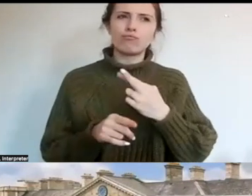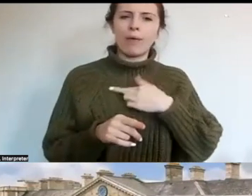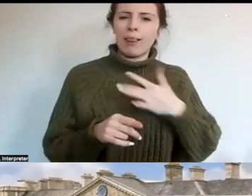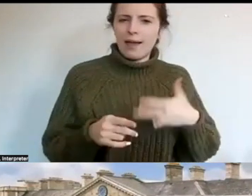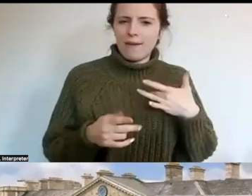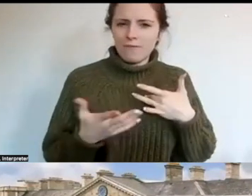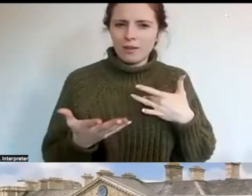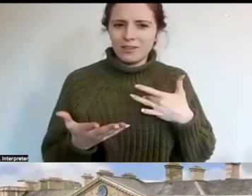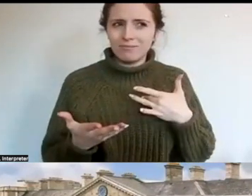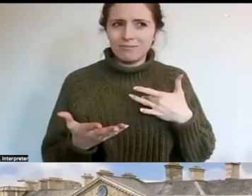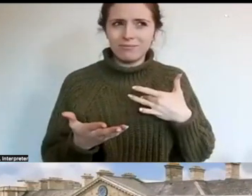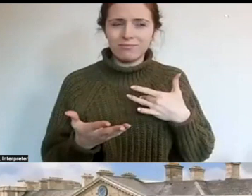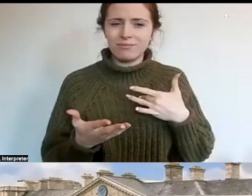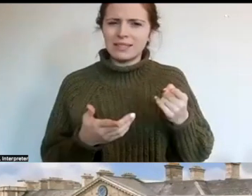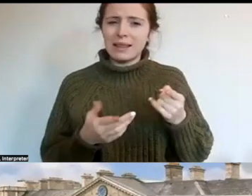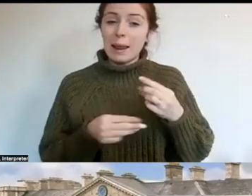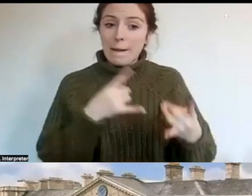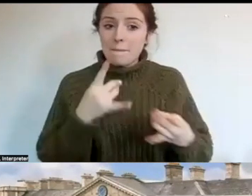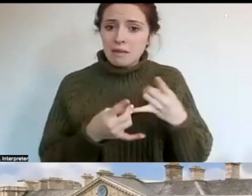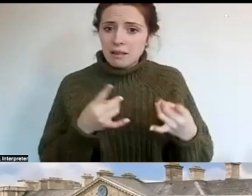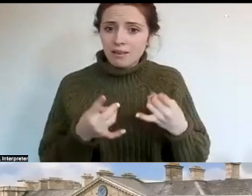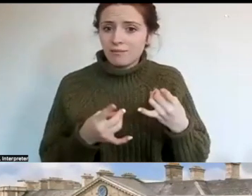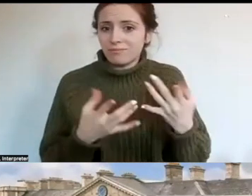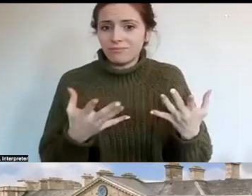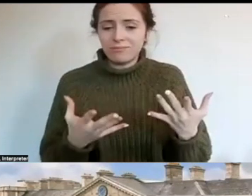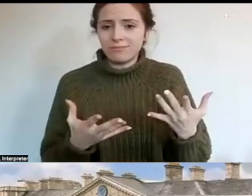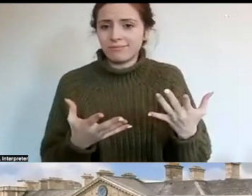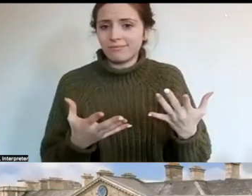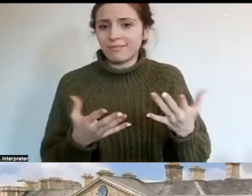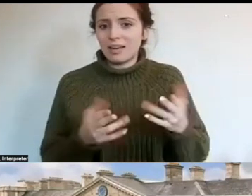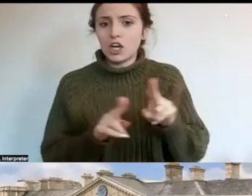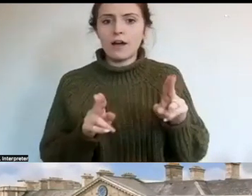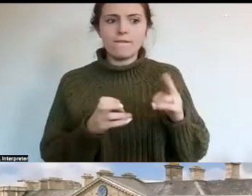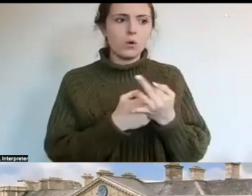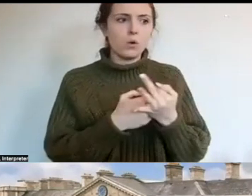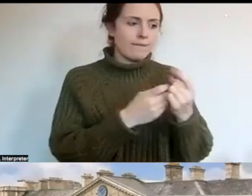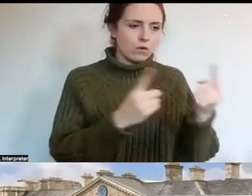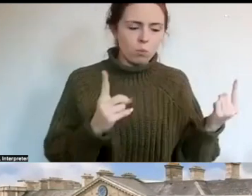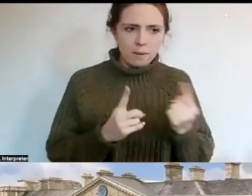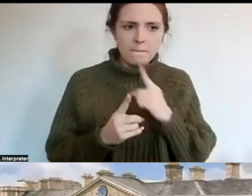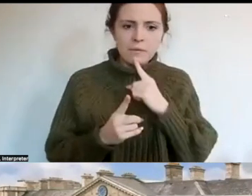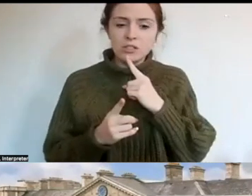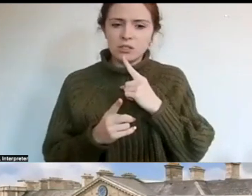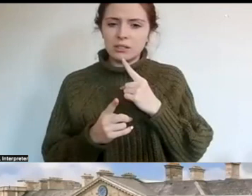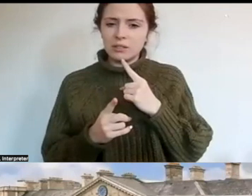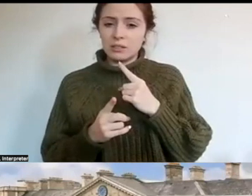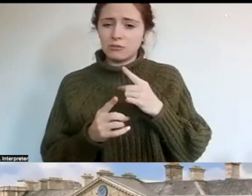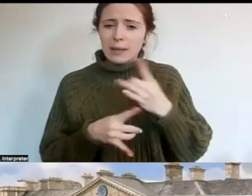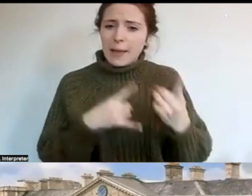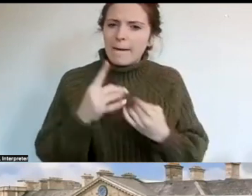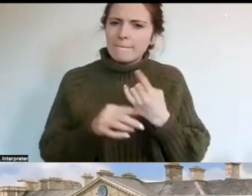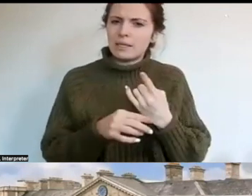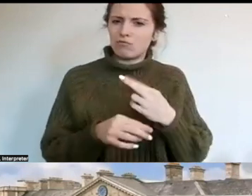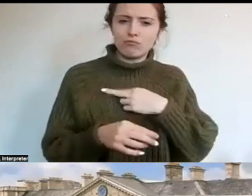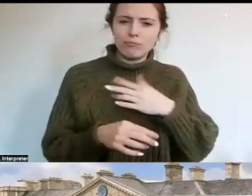how realistic is it in practice, maybe, you know, not for everybody, but for some people, or, you know, what, maybe some thoughts